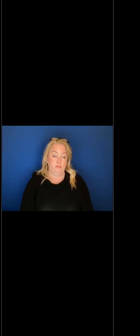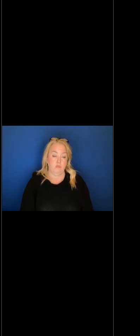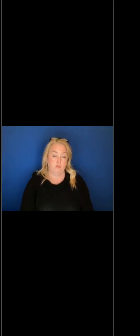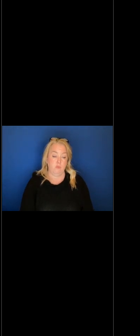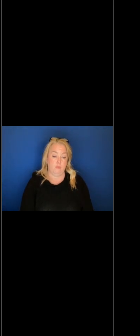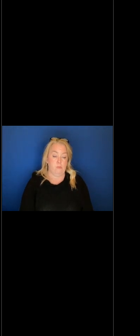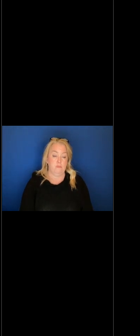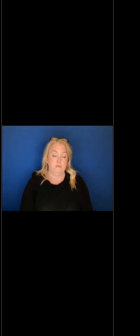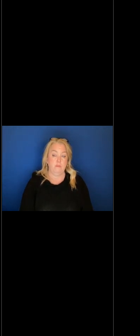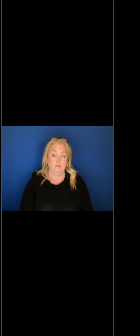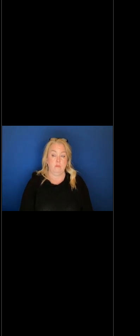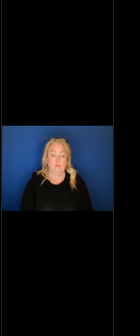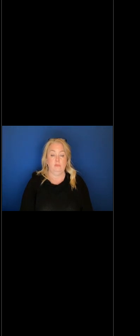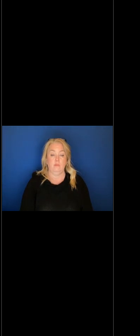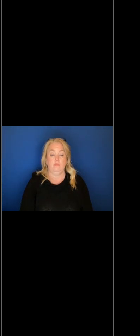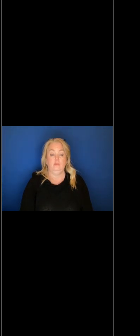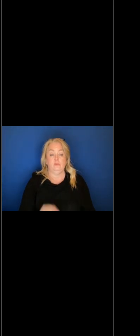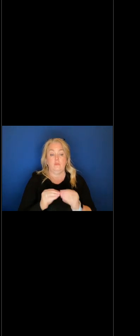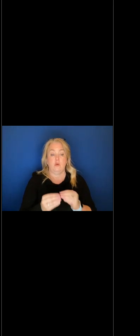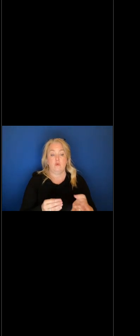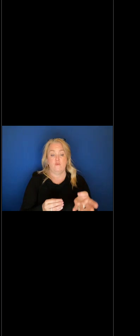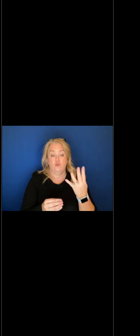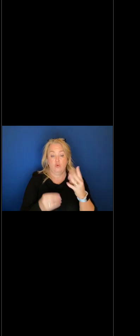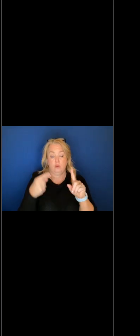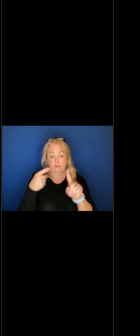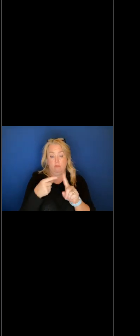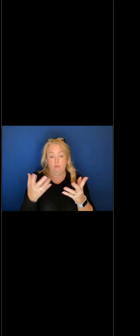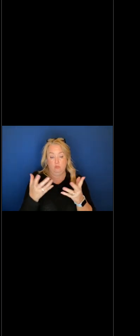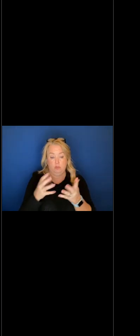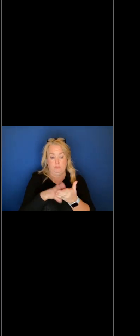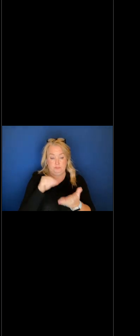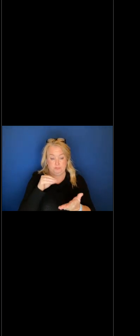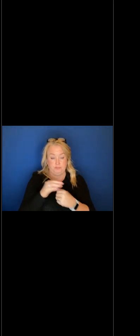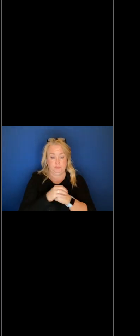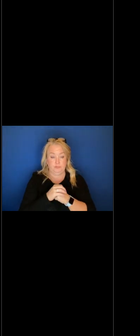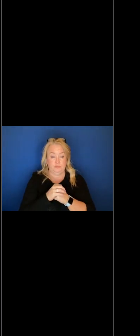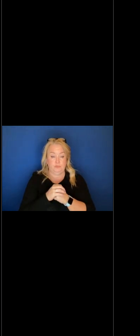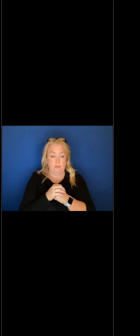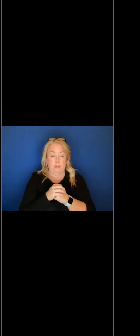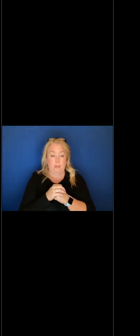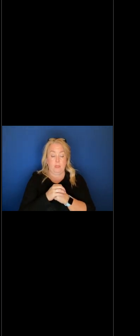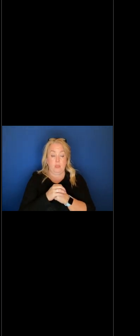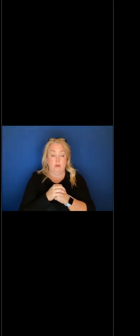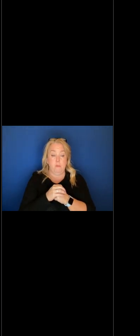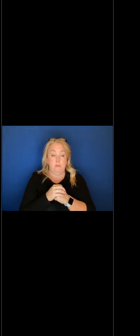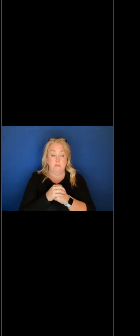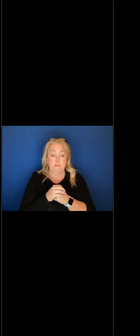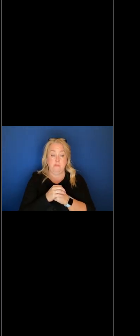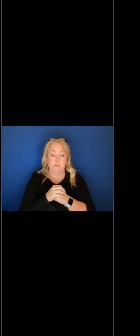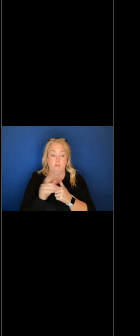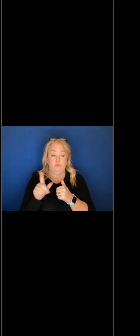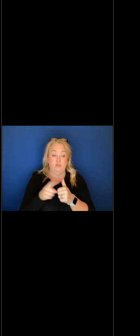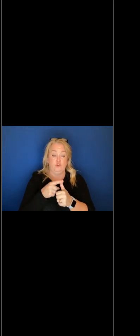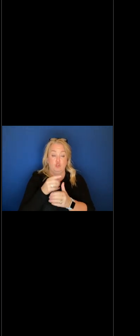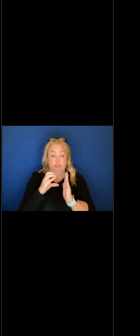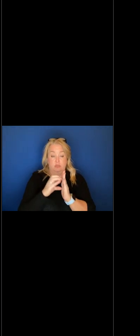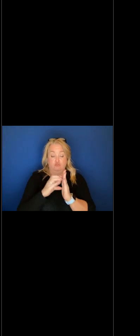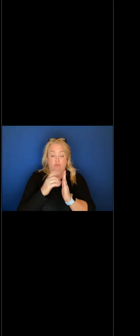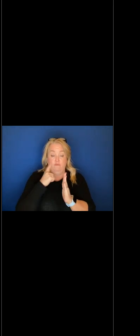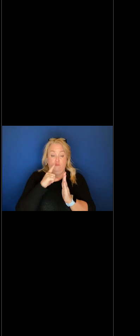And now, topic 4, key takeaways. The first section of the